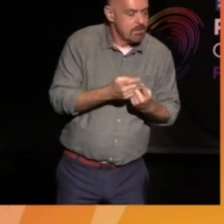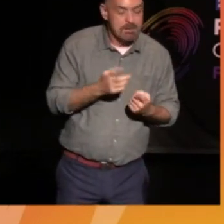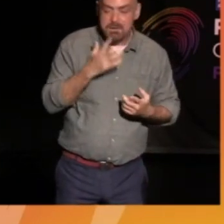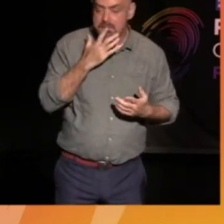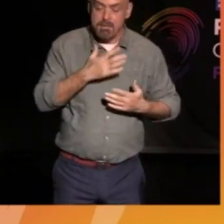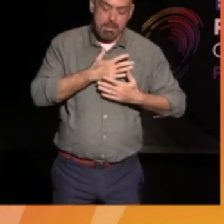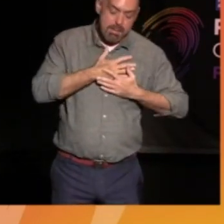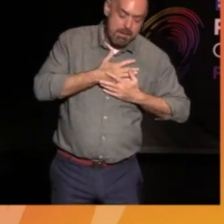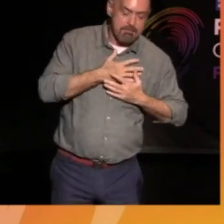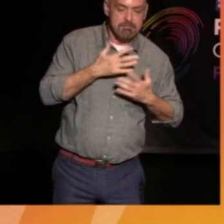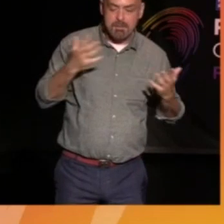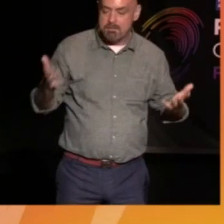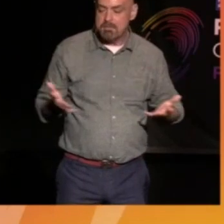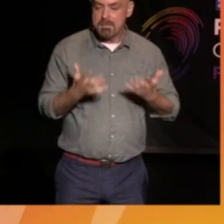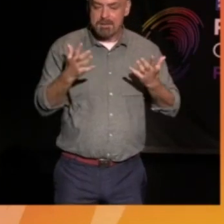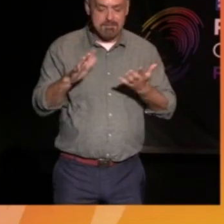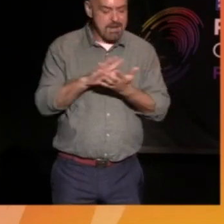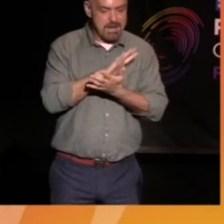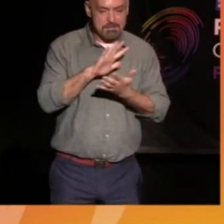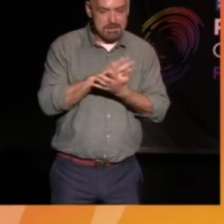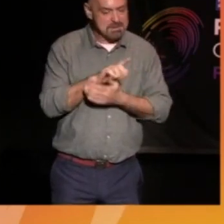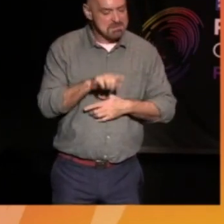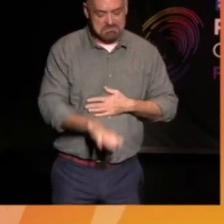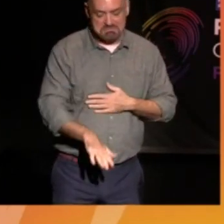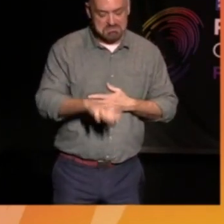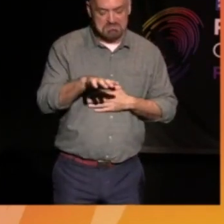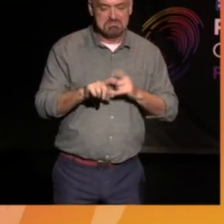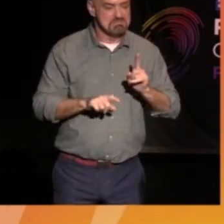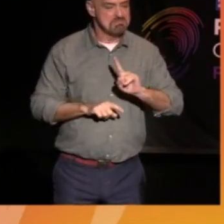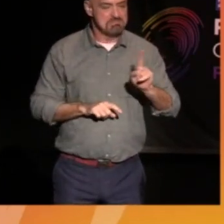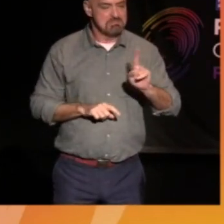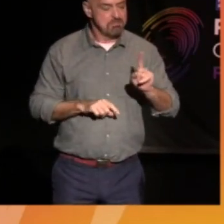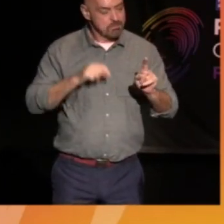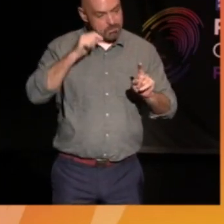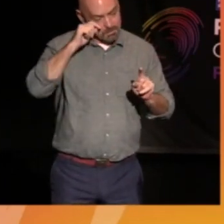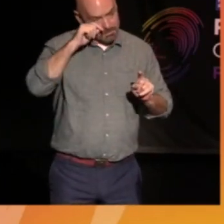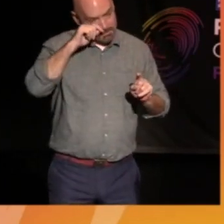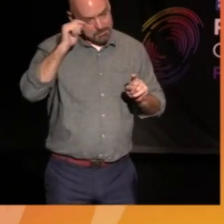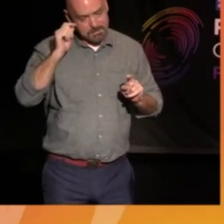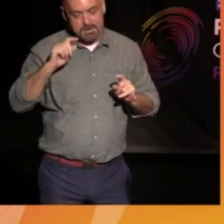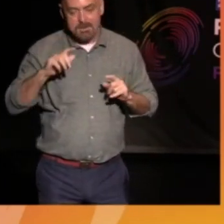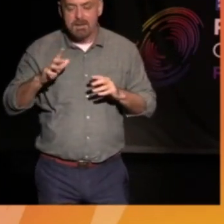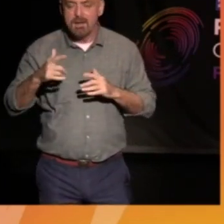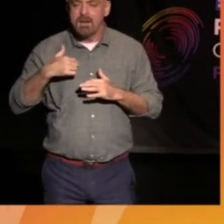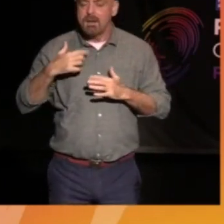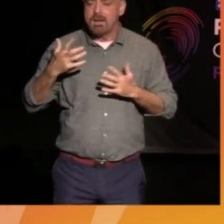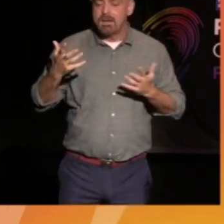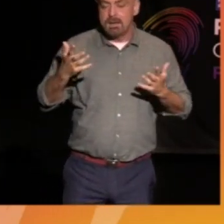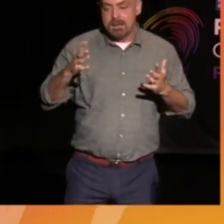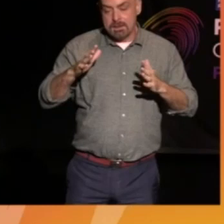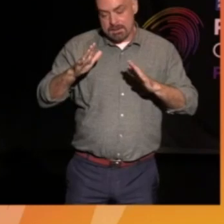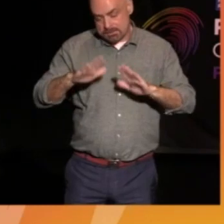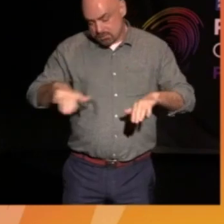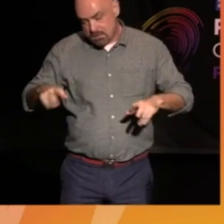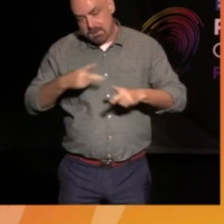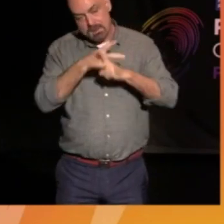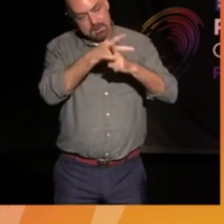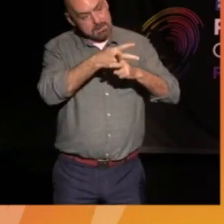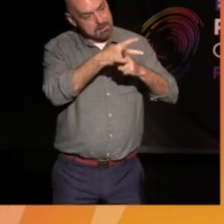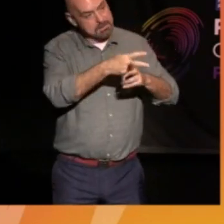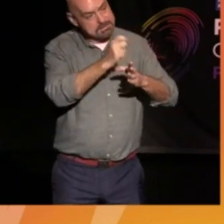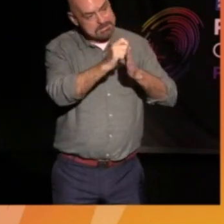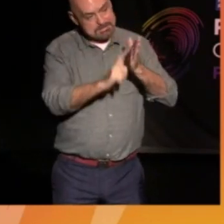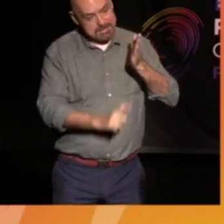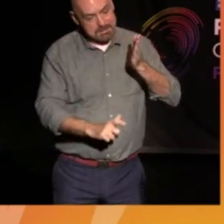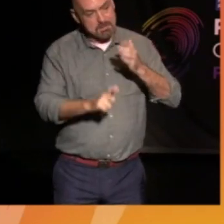loving, playful, happy childhoods. And then I think of all the children who are looking after disabled parents or parents who have